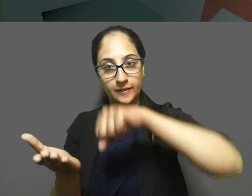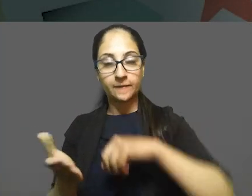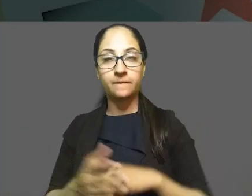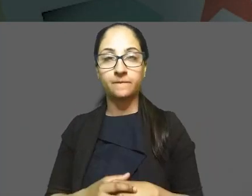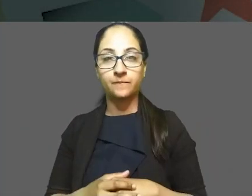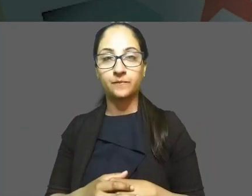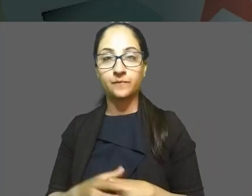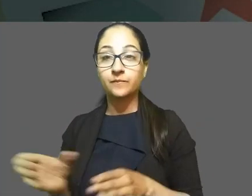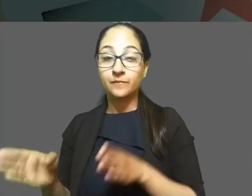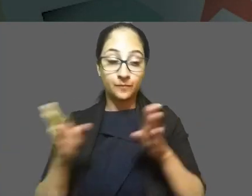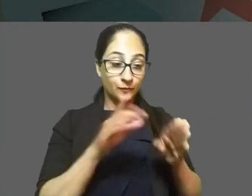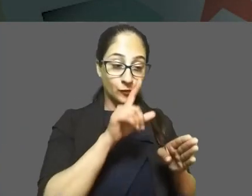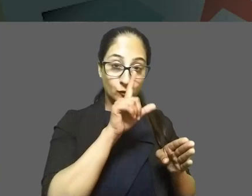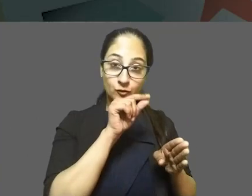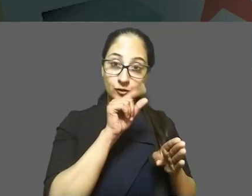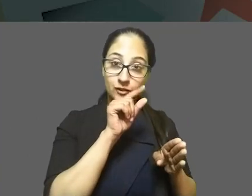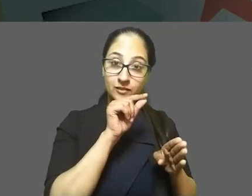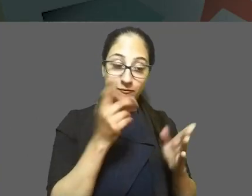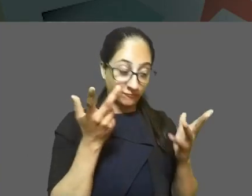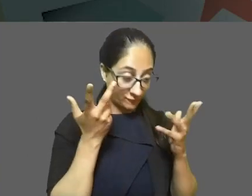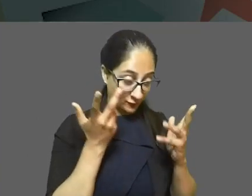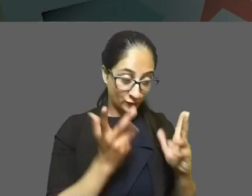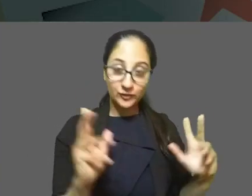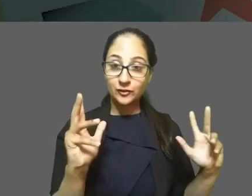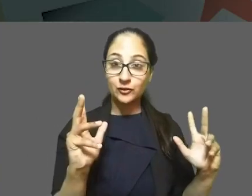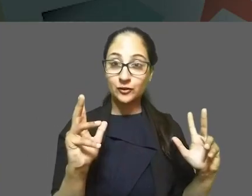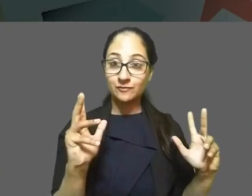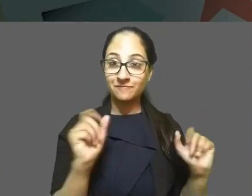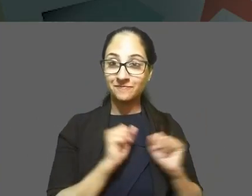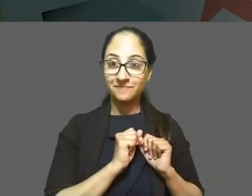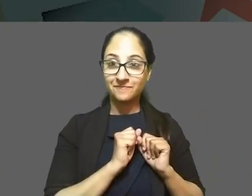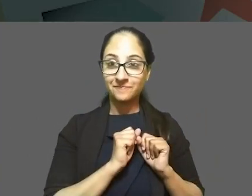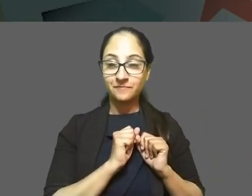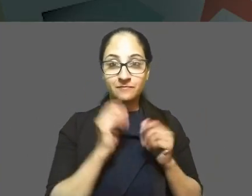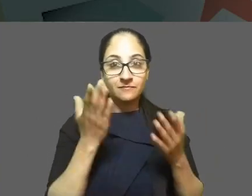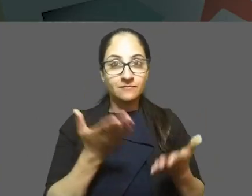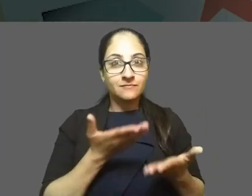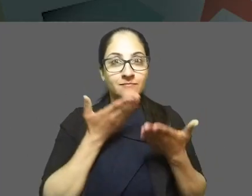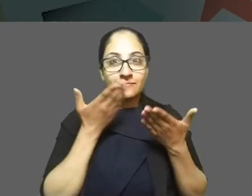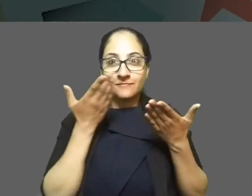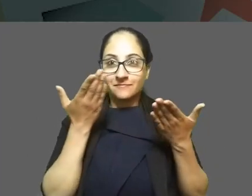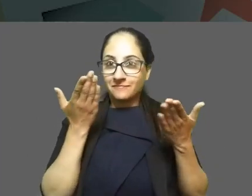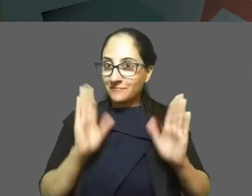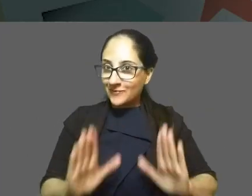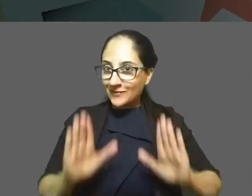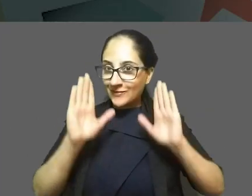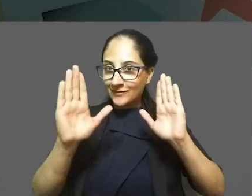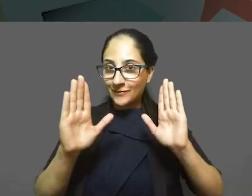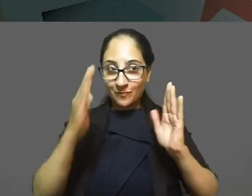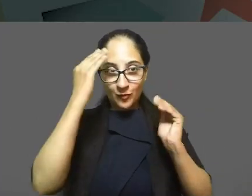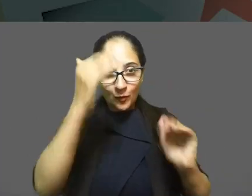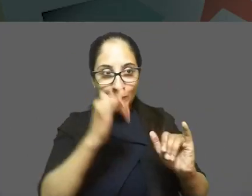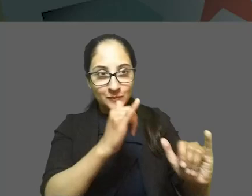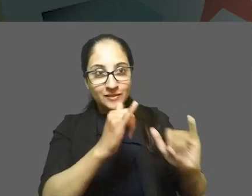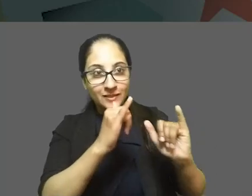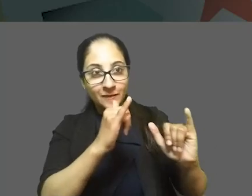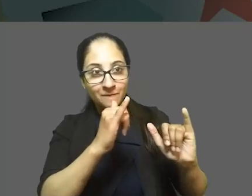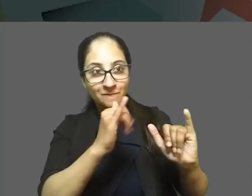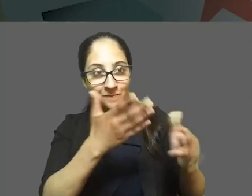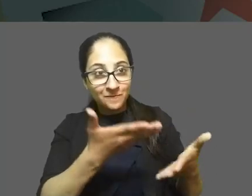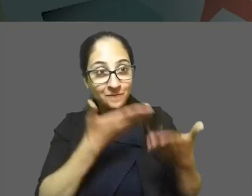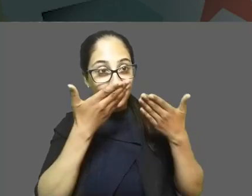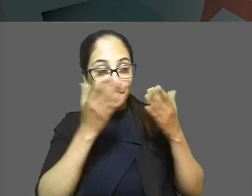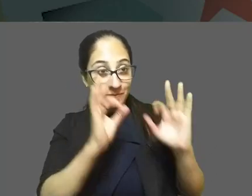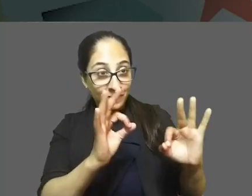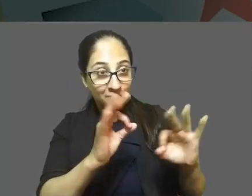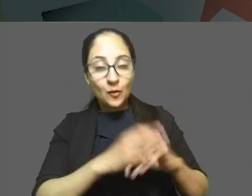Well, the karai chicken is totally done on my end, Ziana, and I hope it smells as good